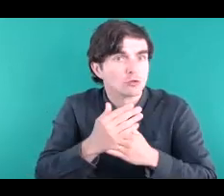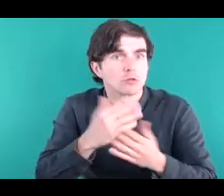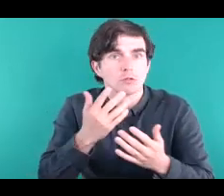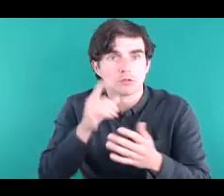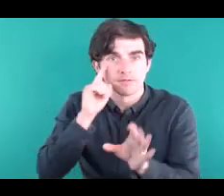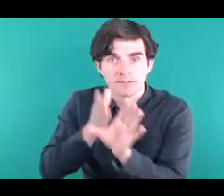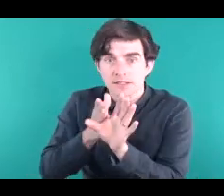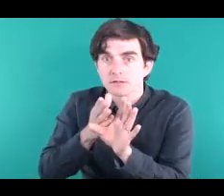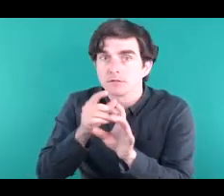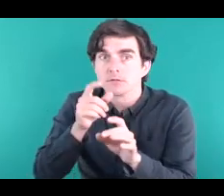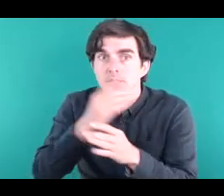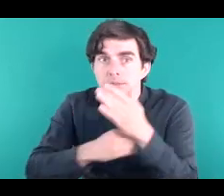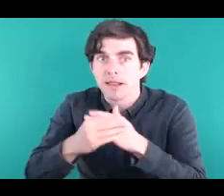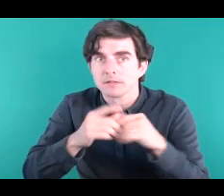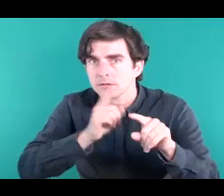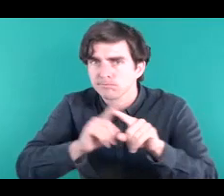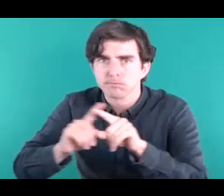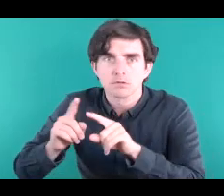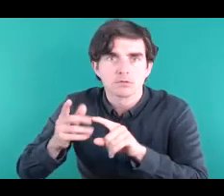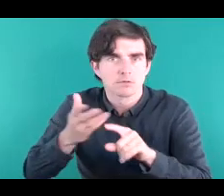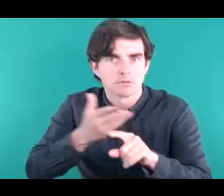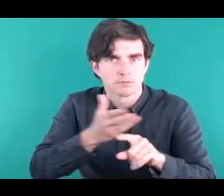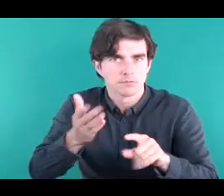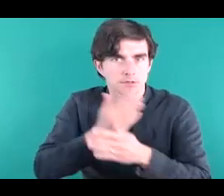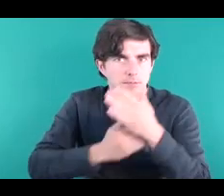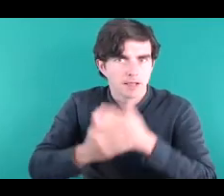will come back to all of you with regards to that.